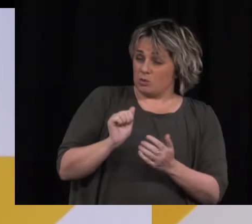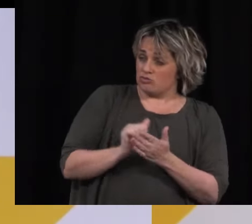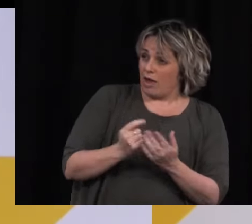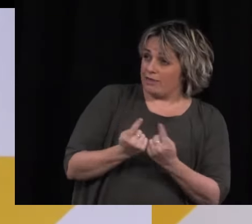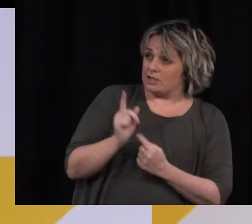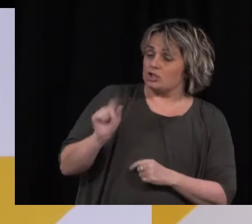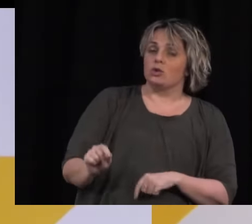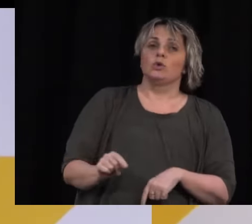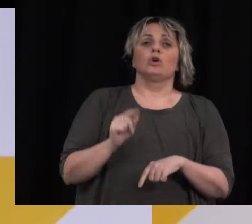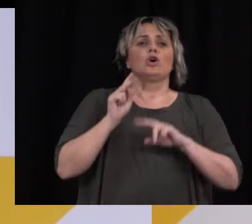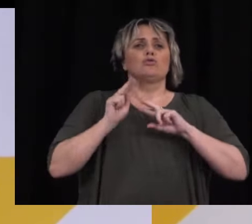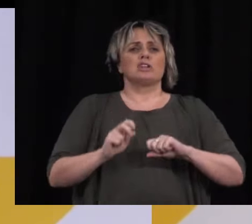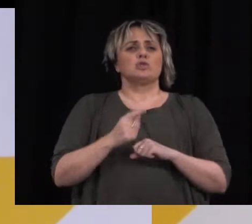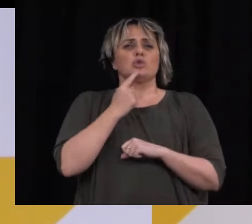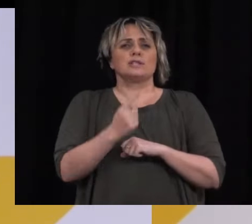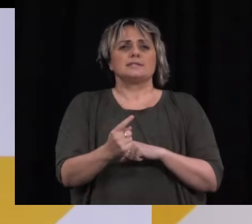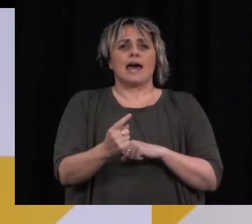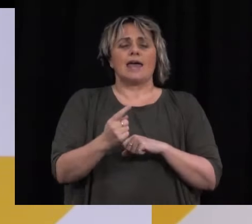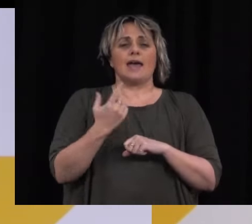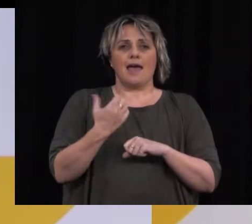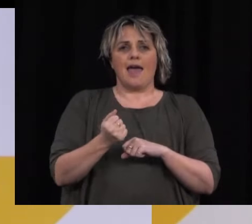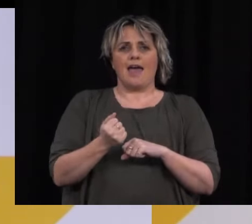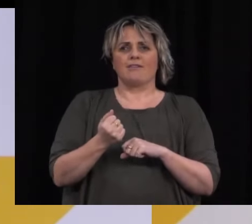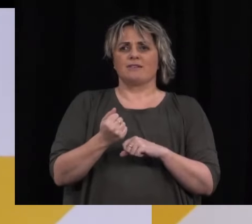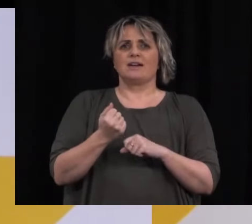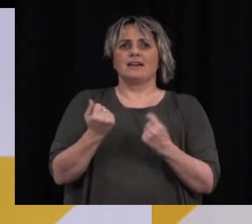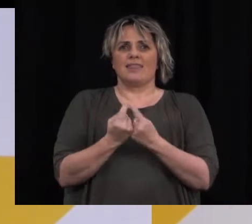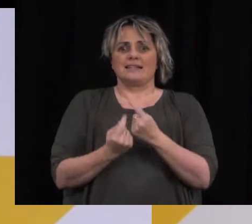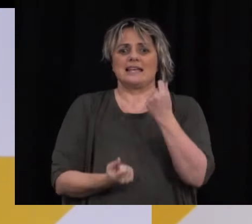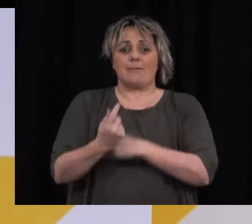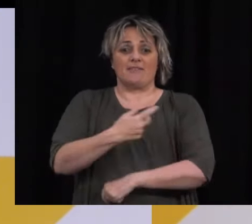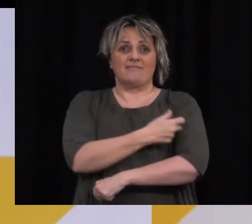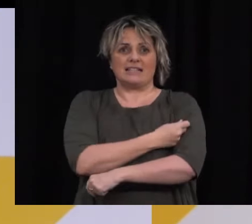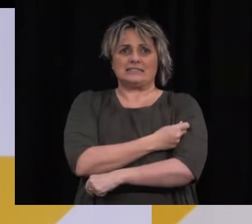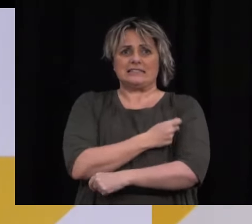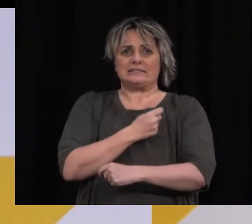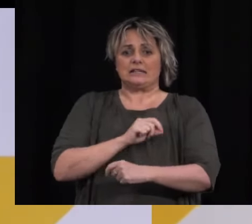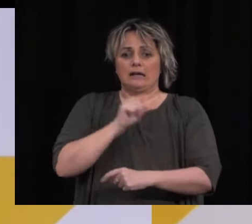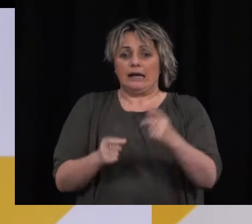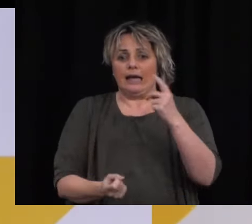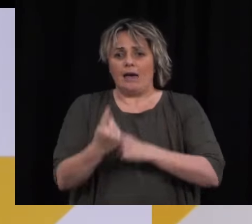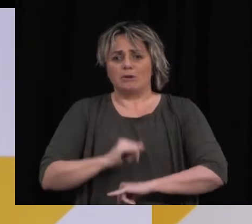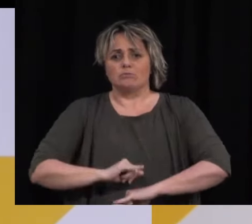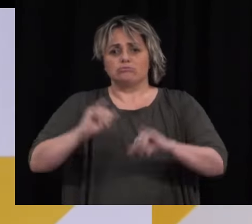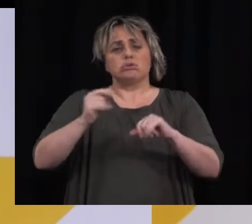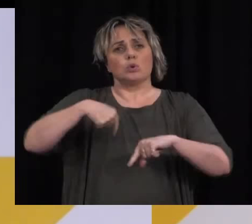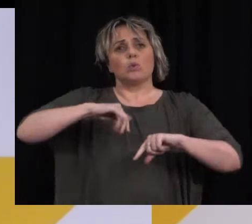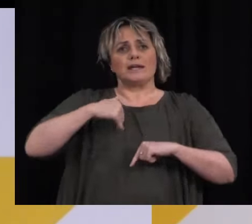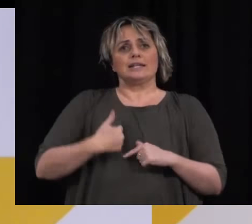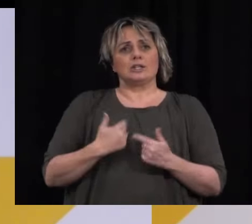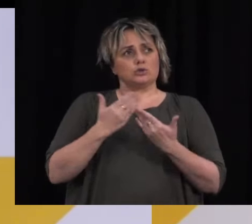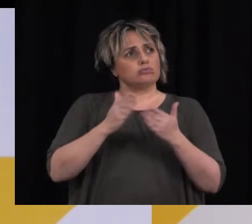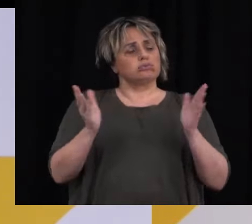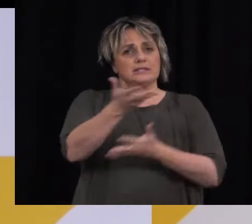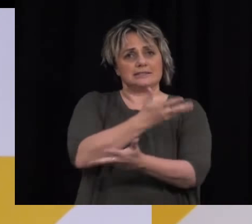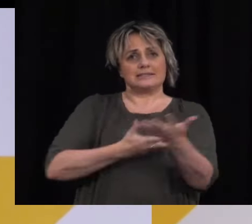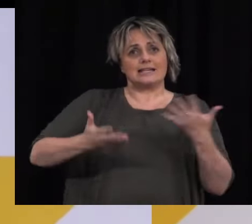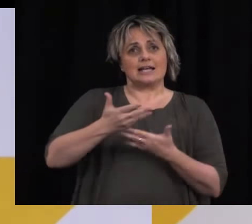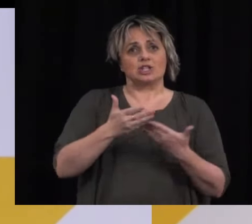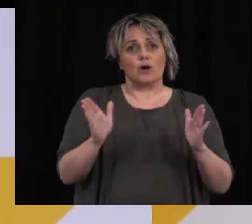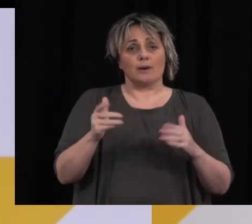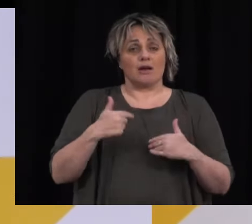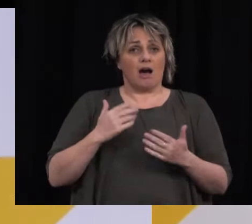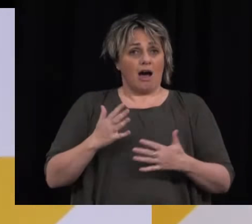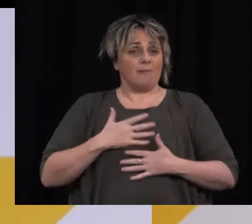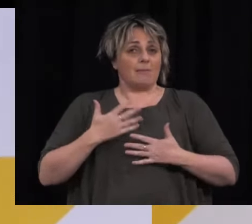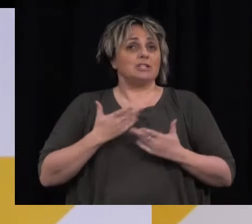being vaccinated is their view around side effects, I think we have an obligation to talk about those issues in the open. And so I'm willing to